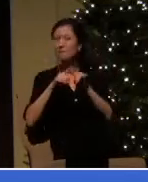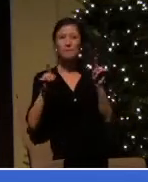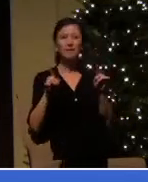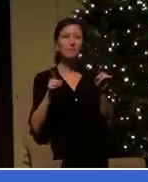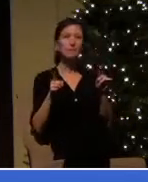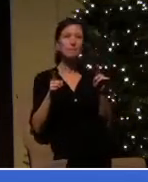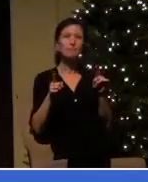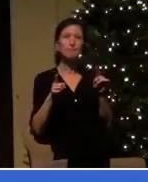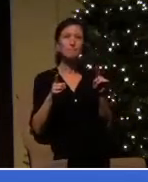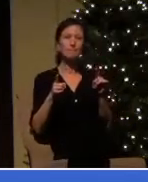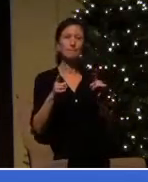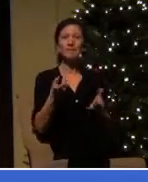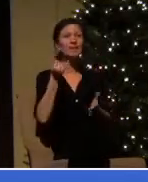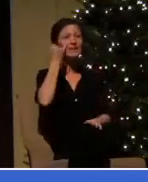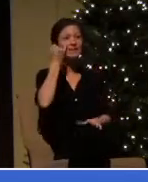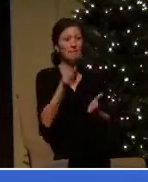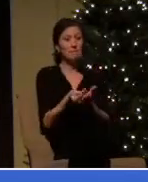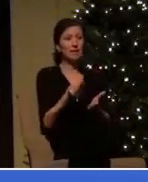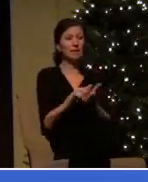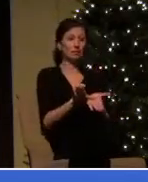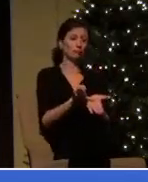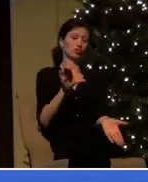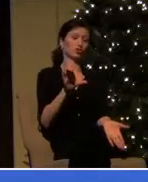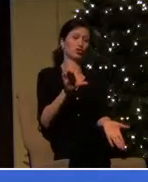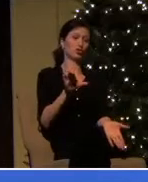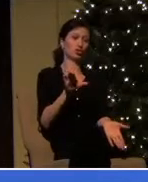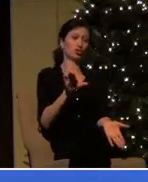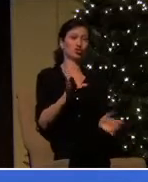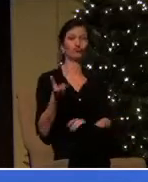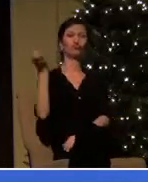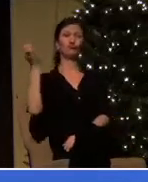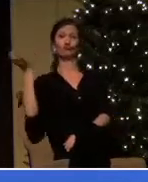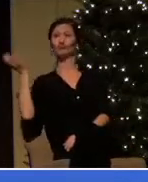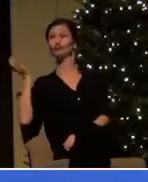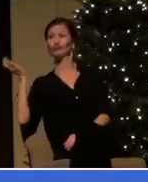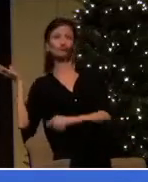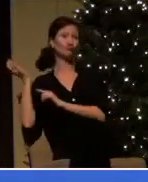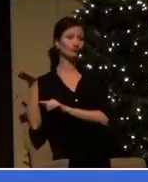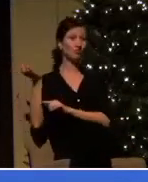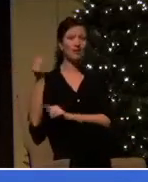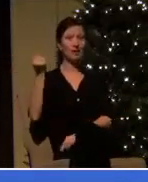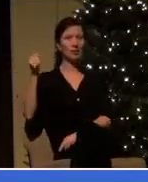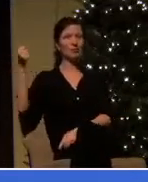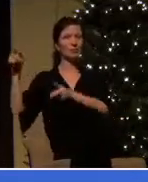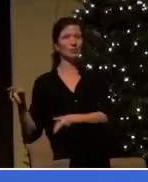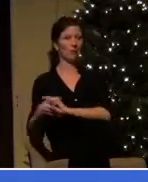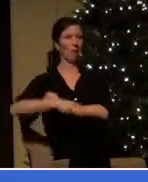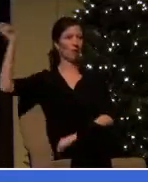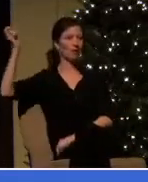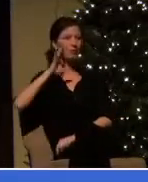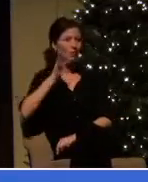big wad of bills, because somebody will trip you up when you're not looking and they'll take it from you. You don't